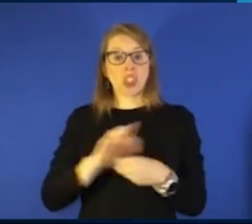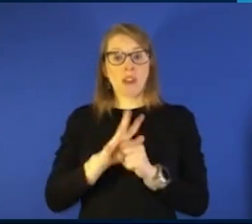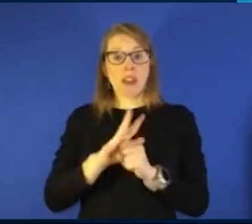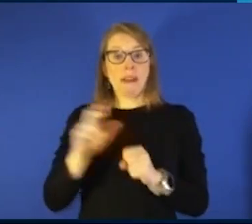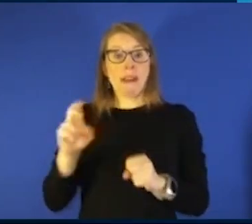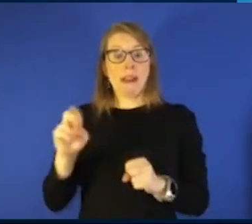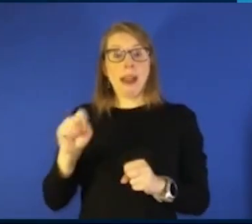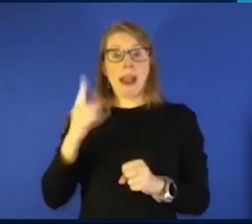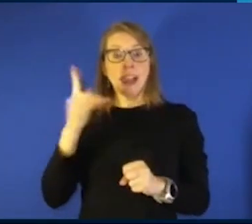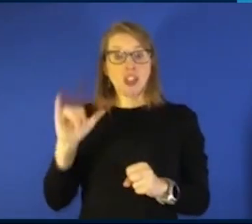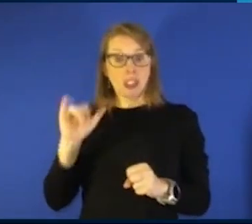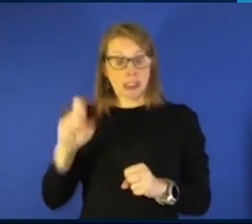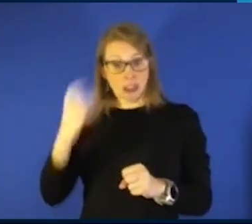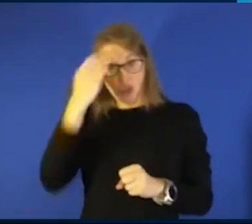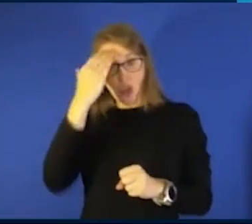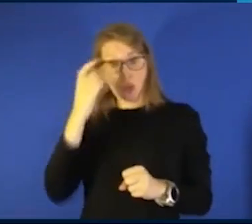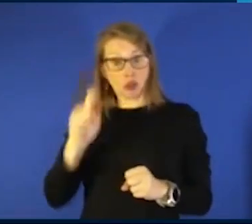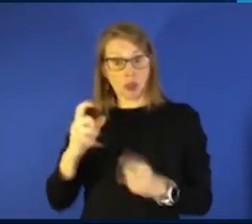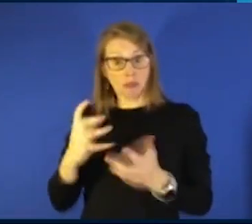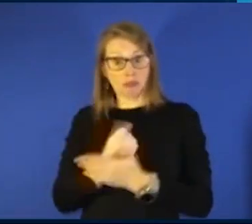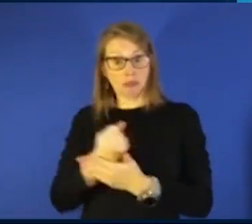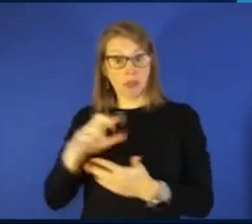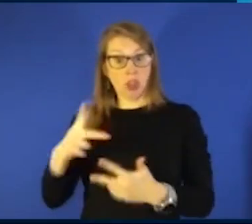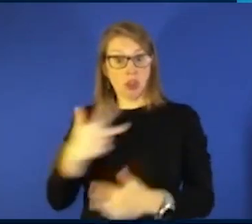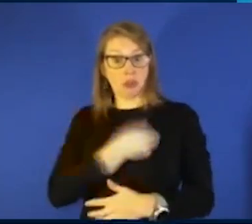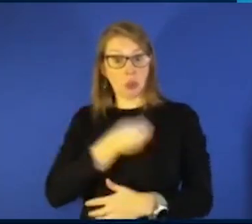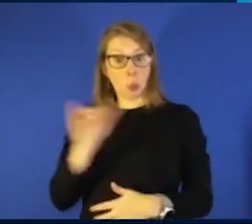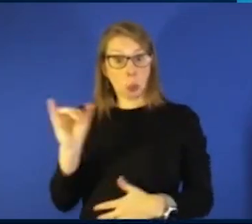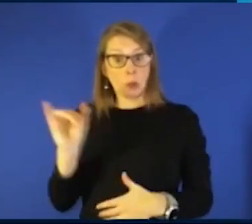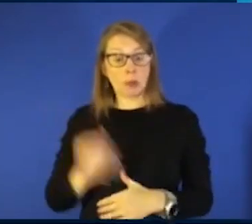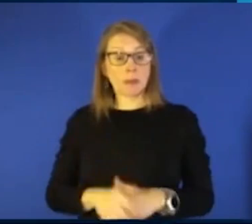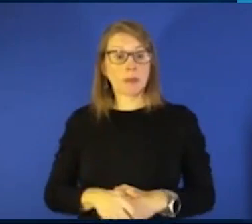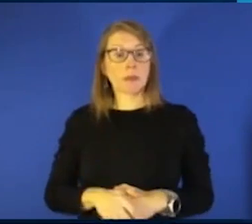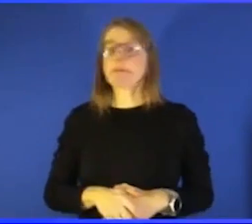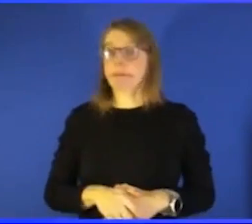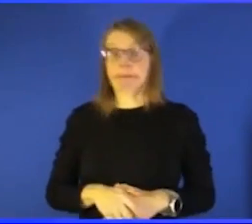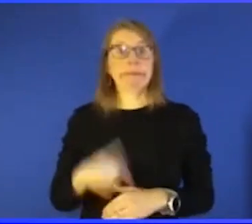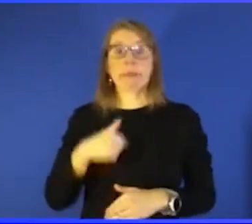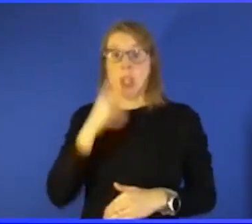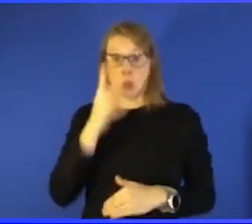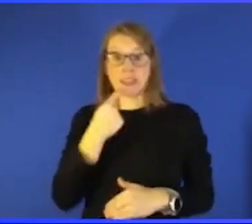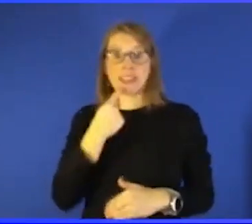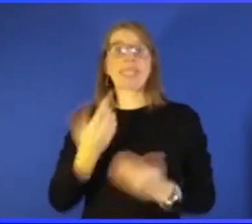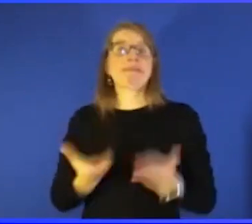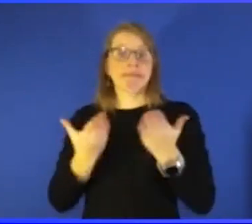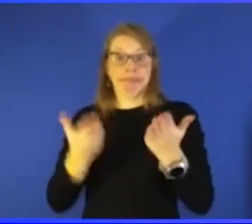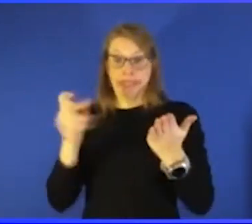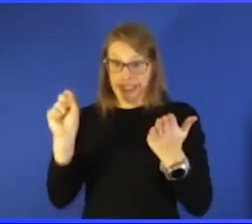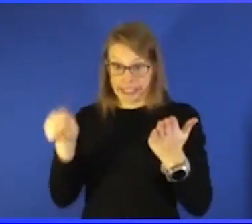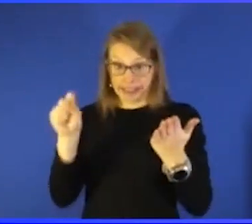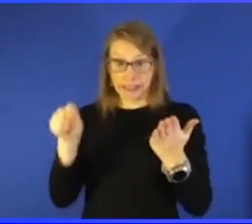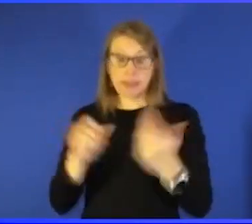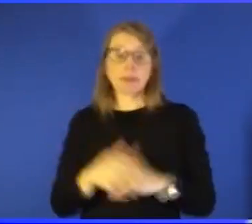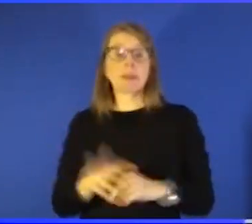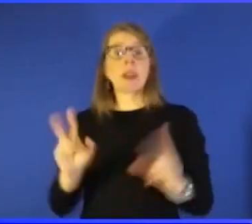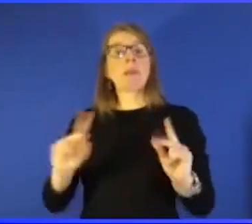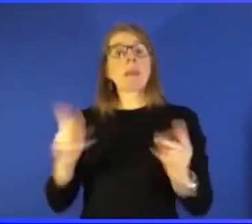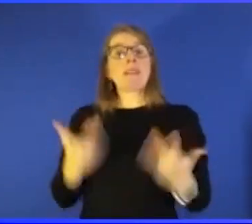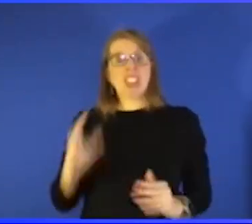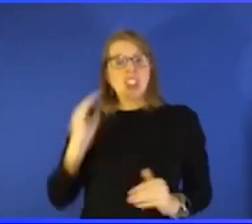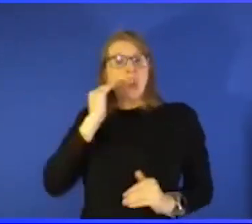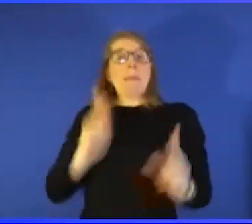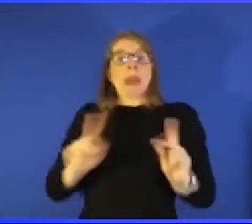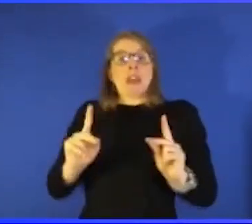to get a booster as well. Dr. Hawkinson. I would say, yeah. I mean, what we do know, and this is just people who were infected and